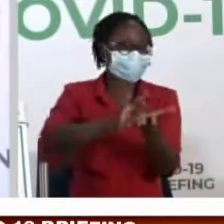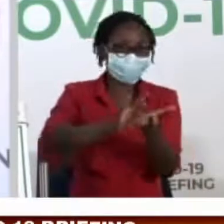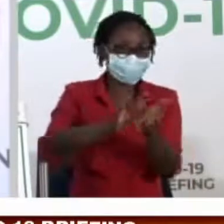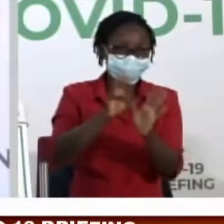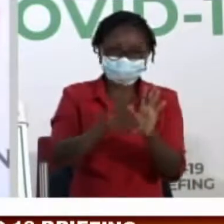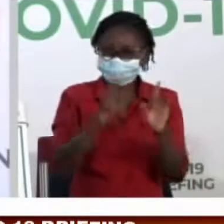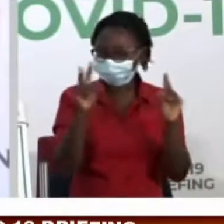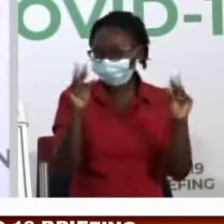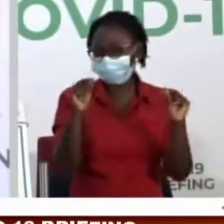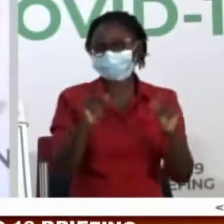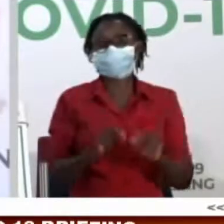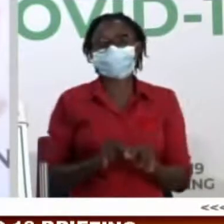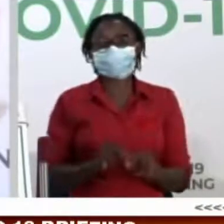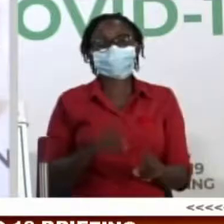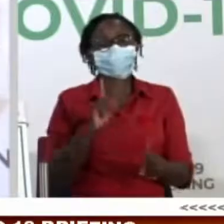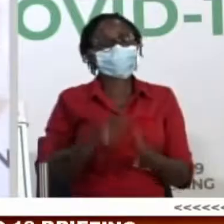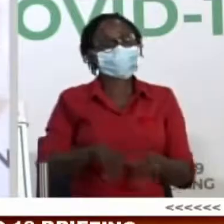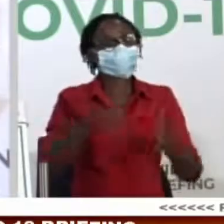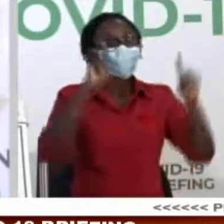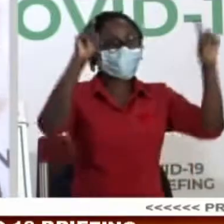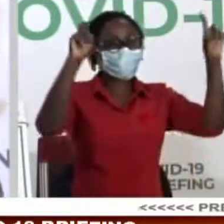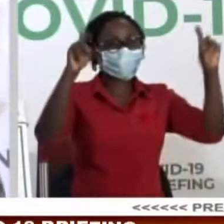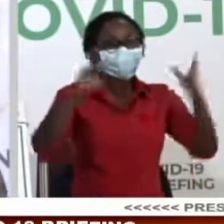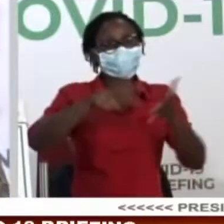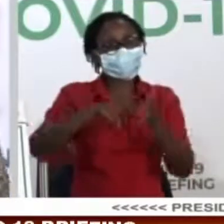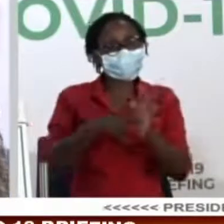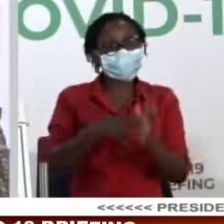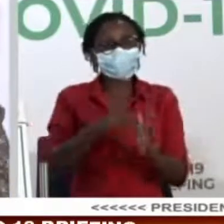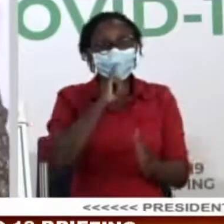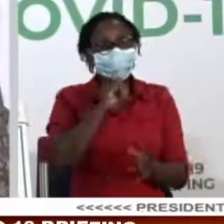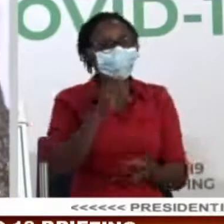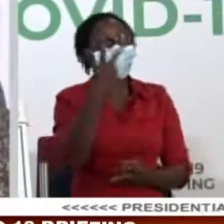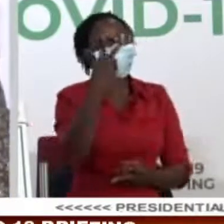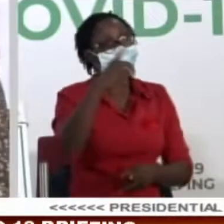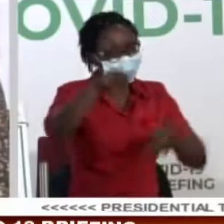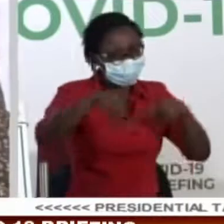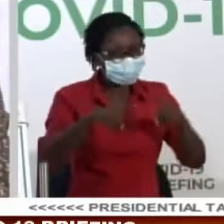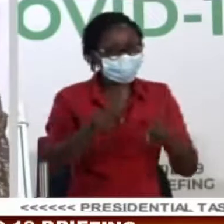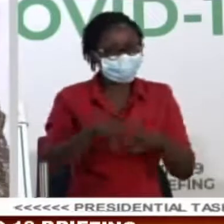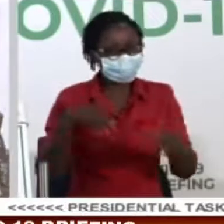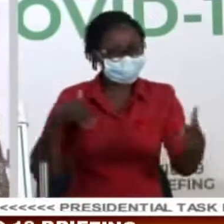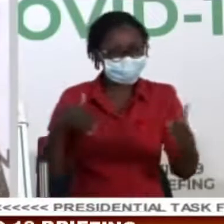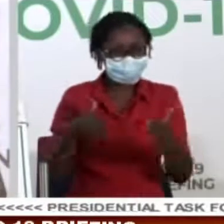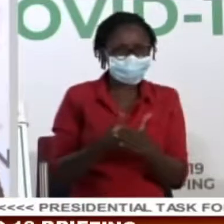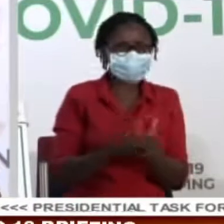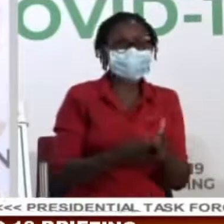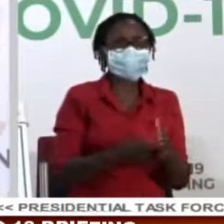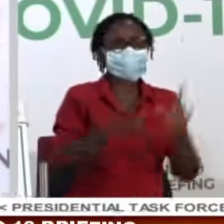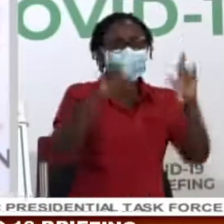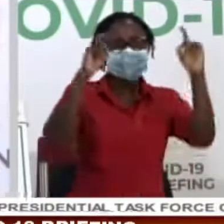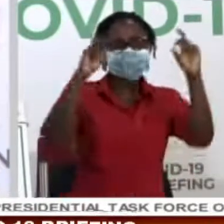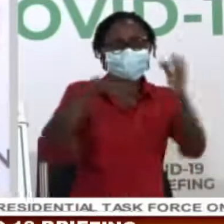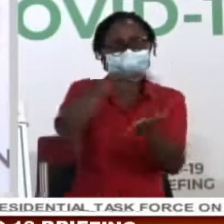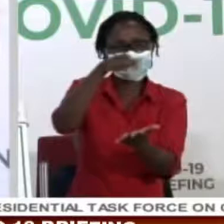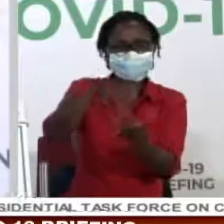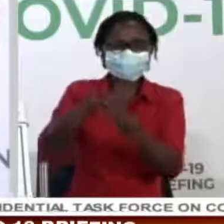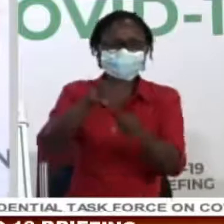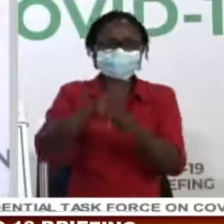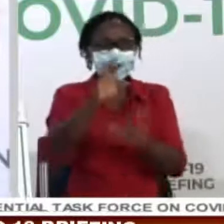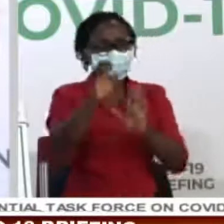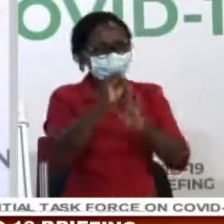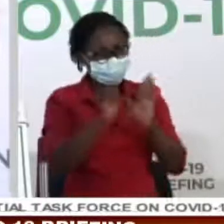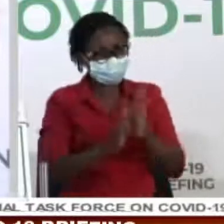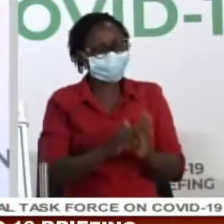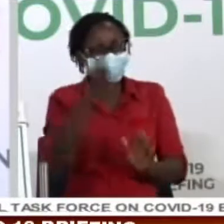To get tested, you need to simply visit the nearest sample collection center in your state. If you do not know where